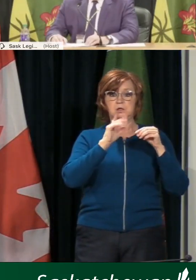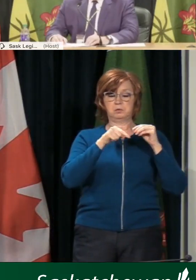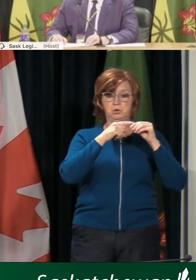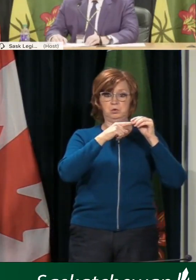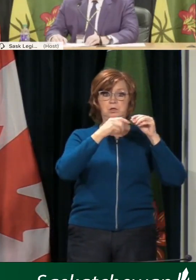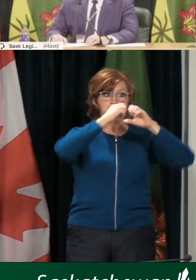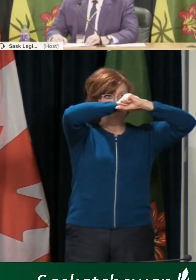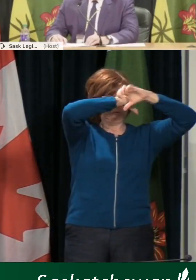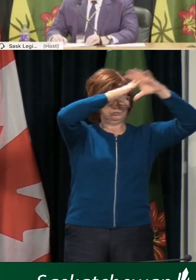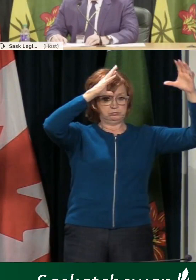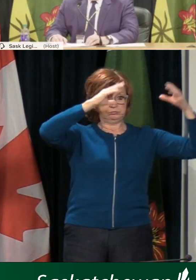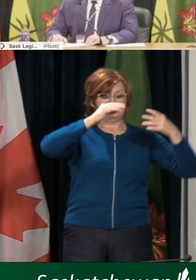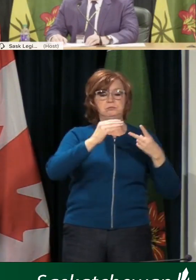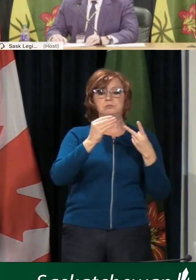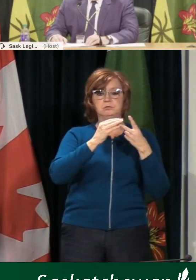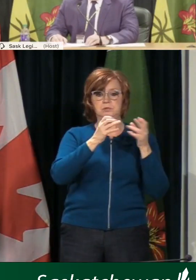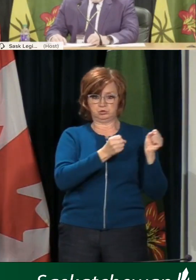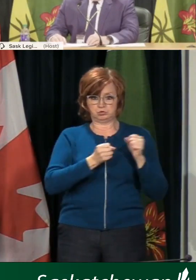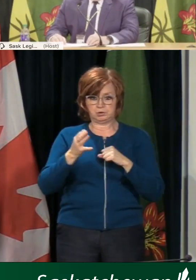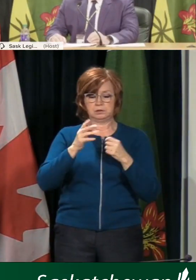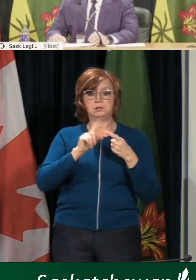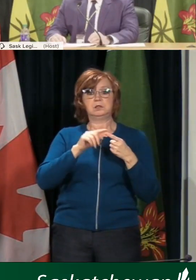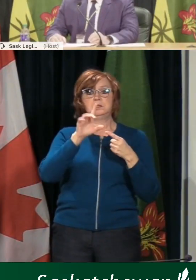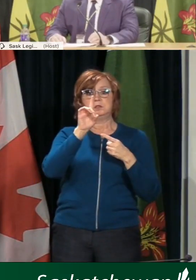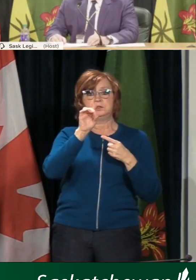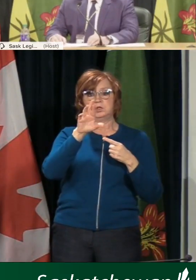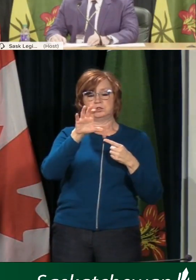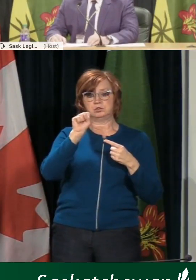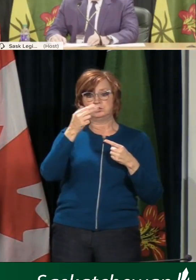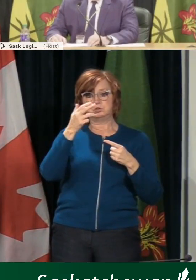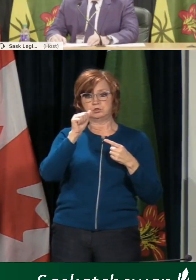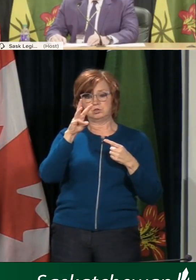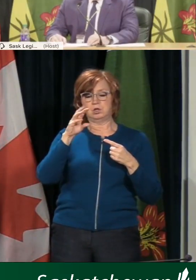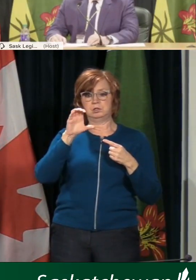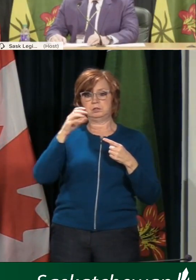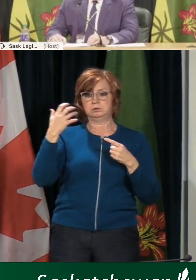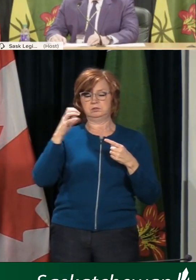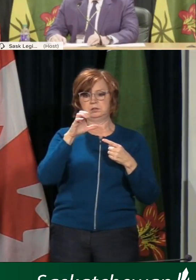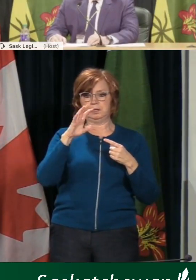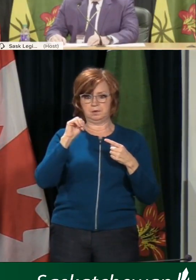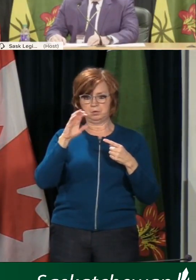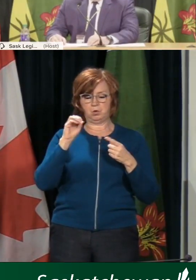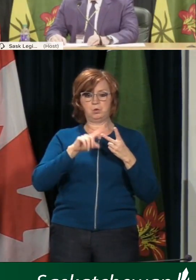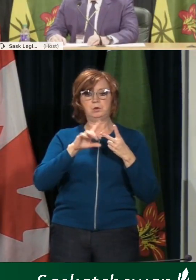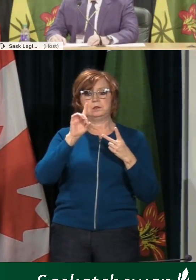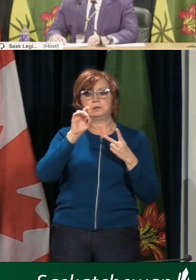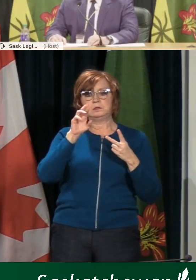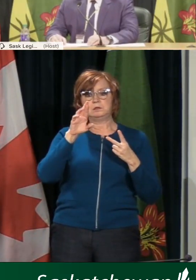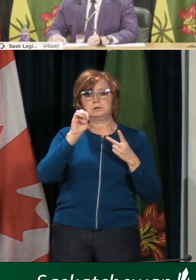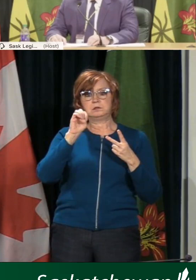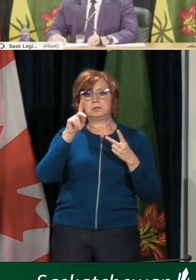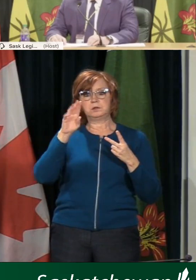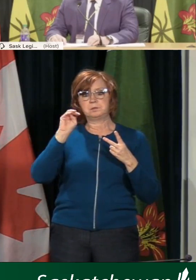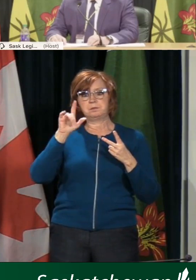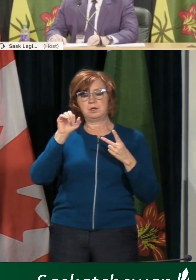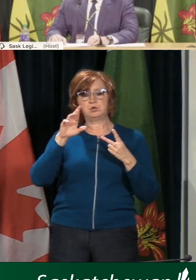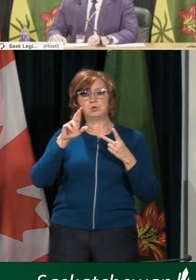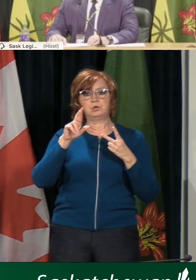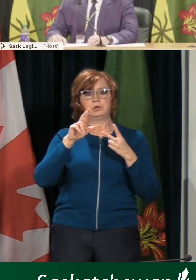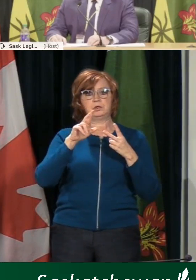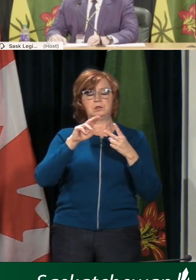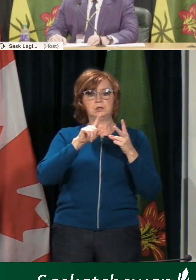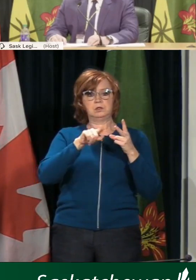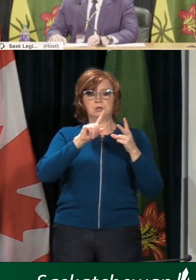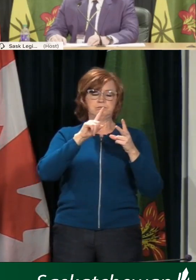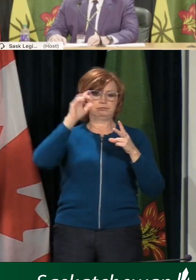defensive strategies. Today I'm joined with Dr. Susan Shaw, our Chief Medical Officer, Mr. Derek Miller, the Commander of our Emergency